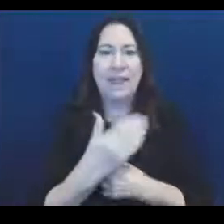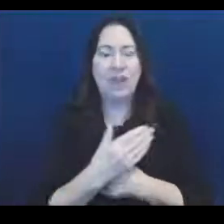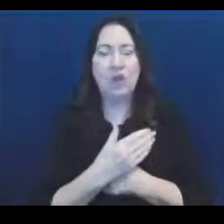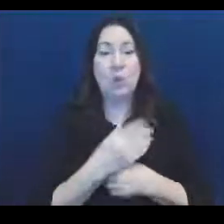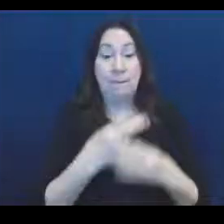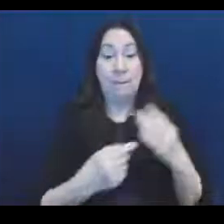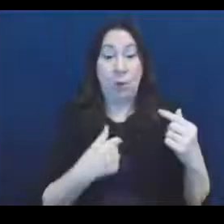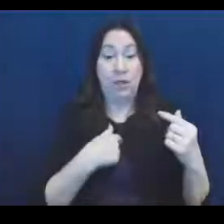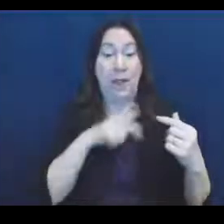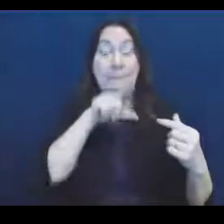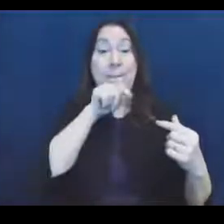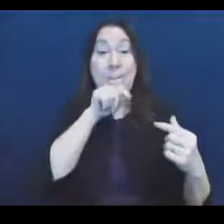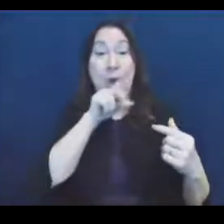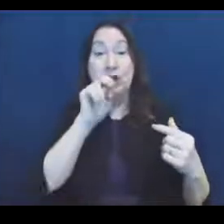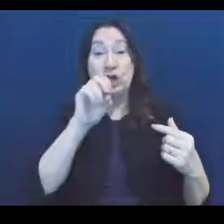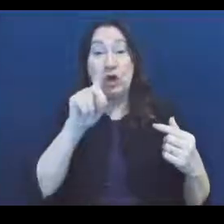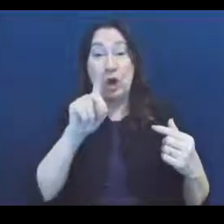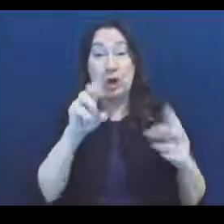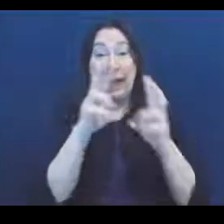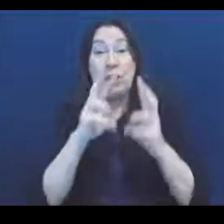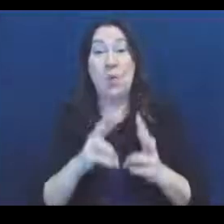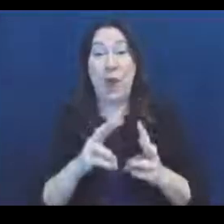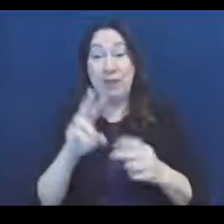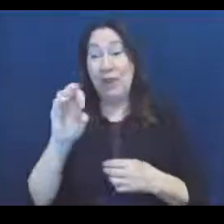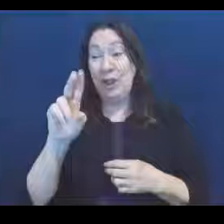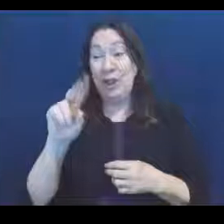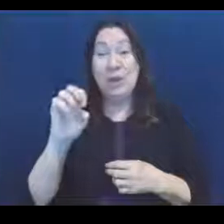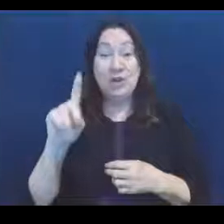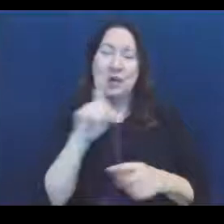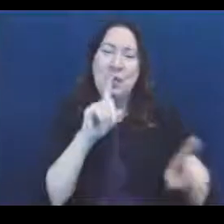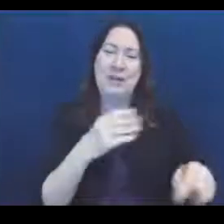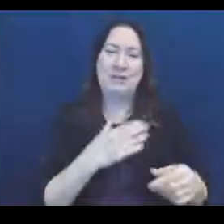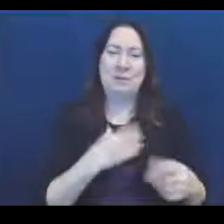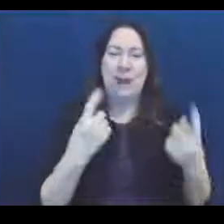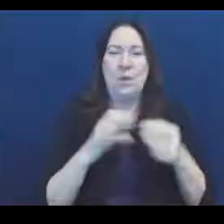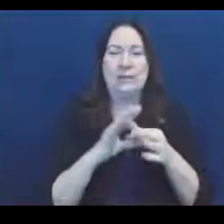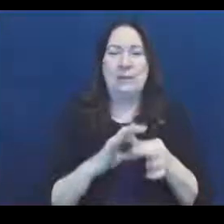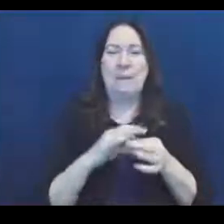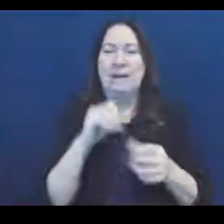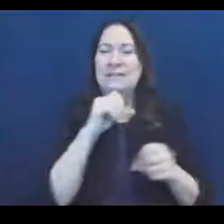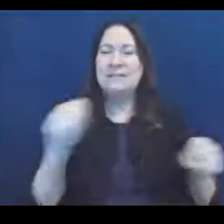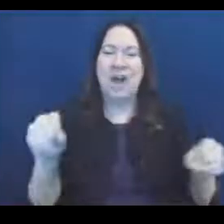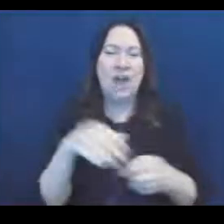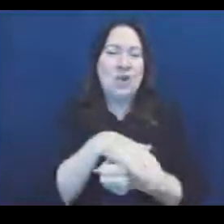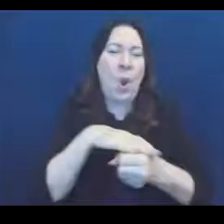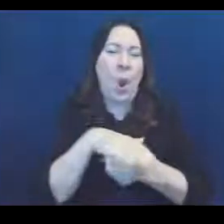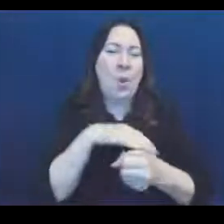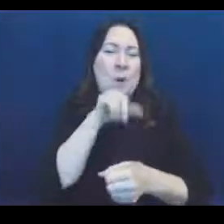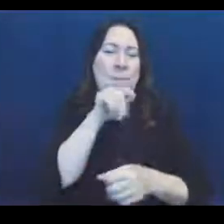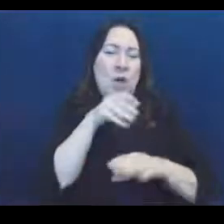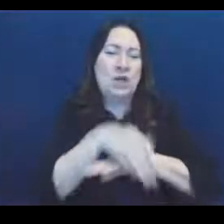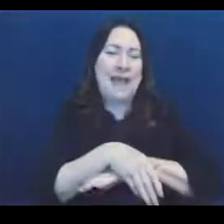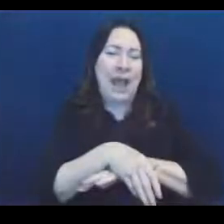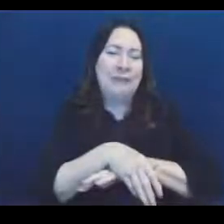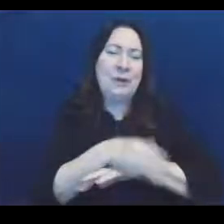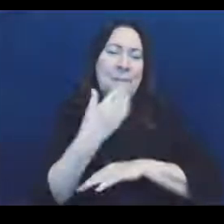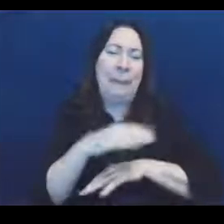a bird nerd and weather nerd, you answered my question regarding non-local birds showing up after a storm. Thank you so